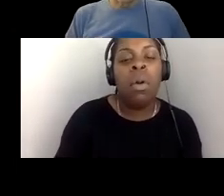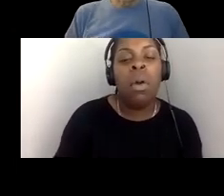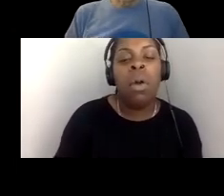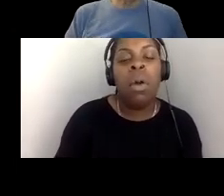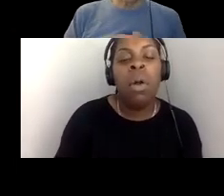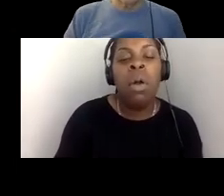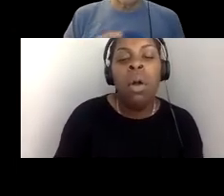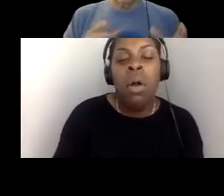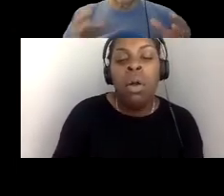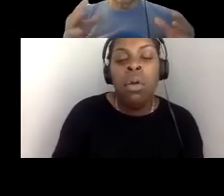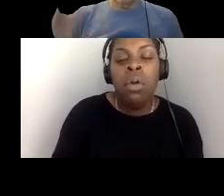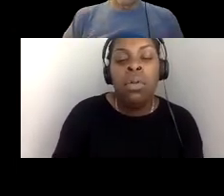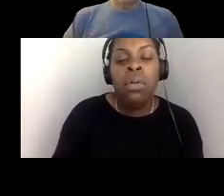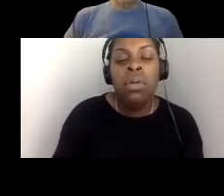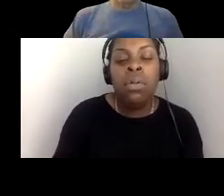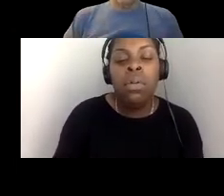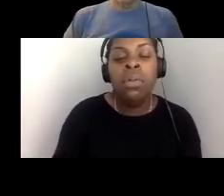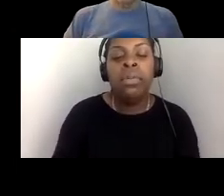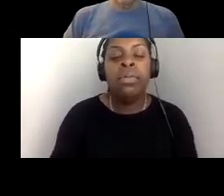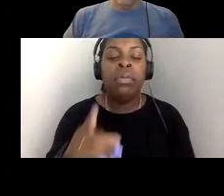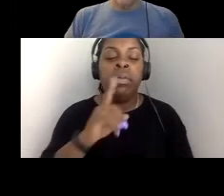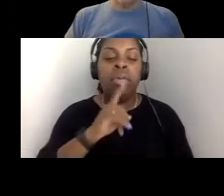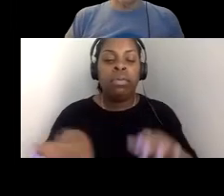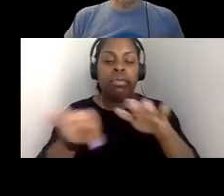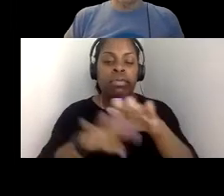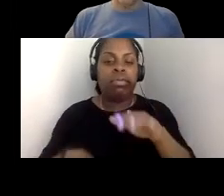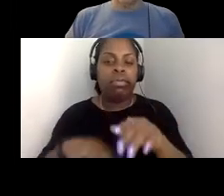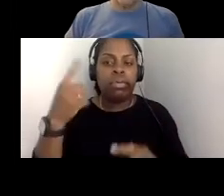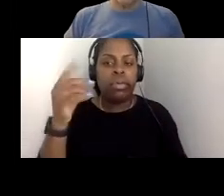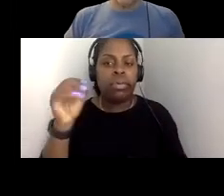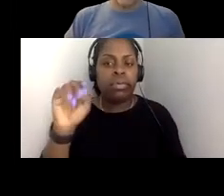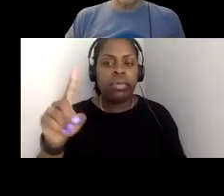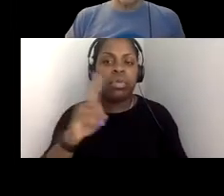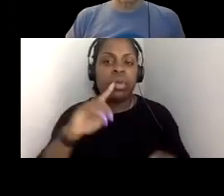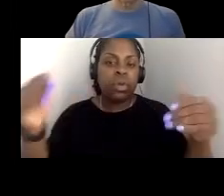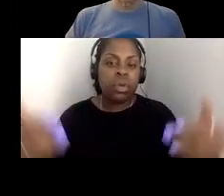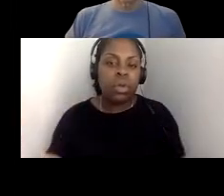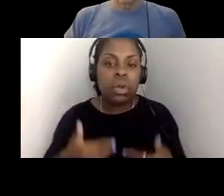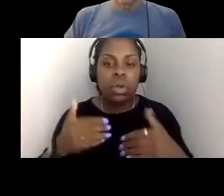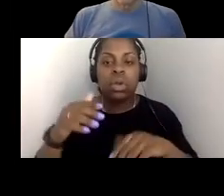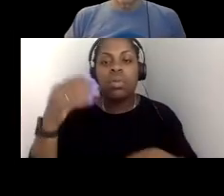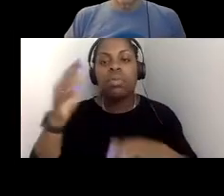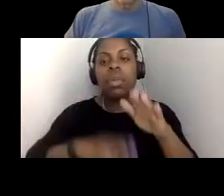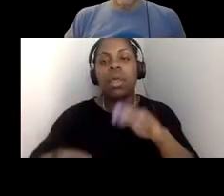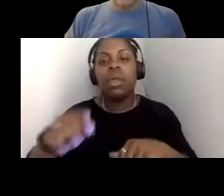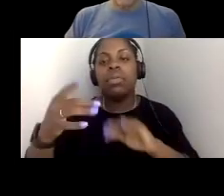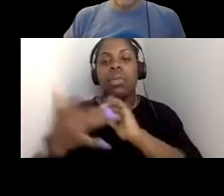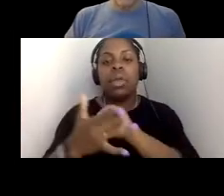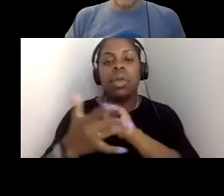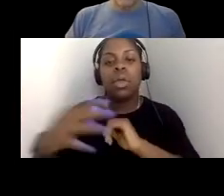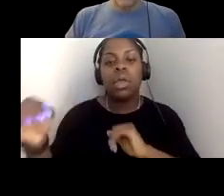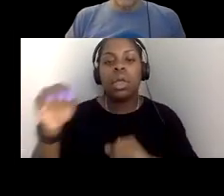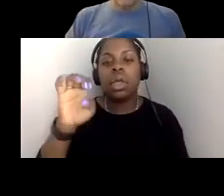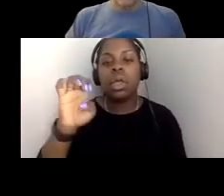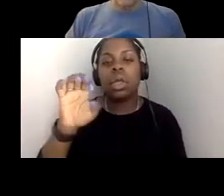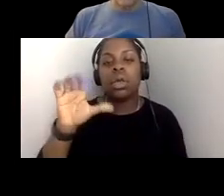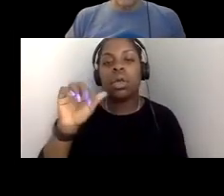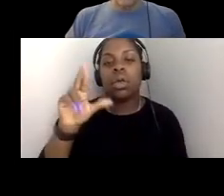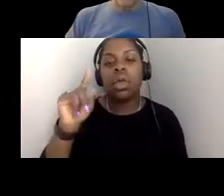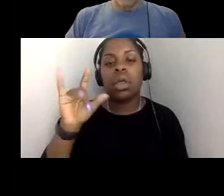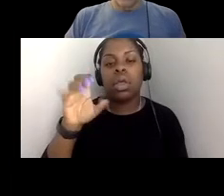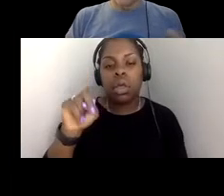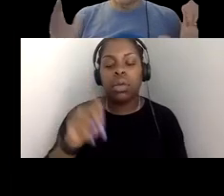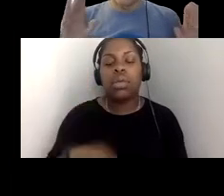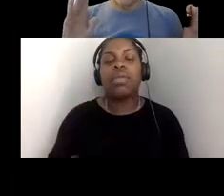So basically, this is a 101, right? So we're going to introduce basic ideas and technologies of